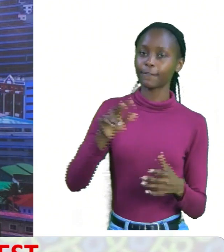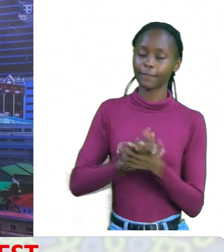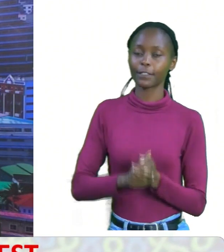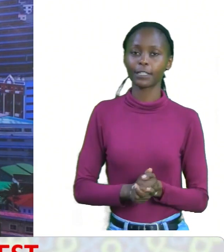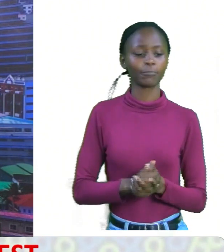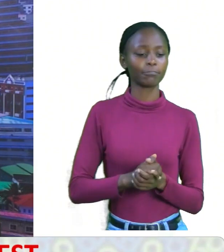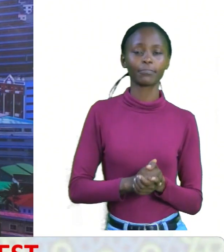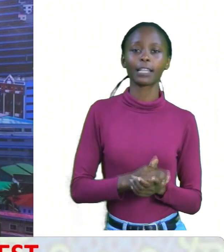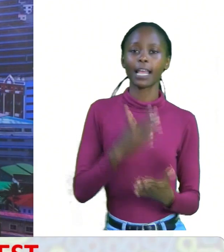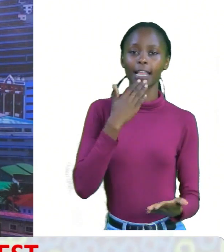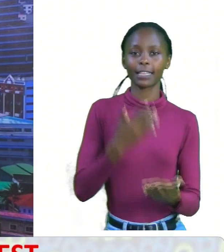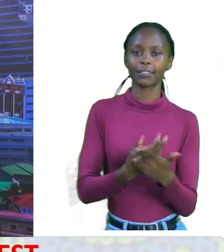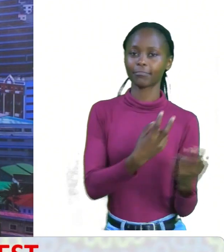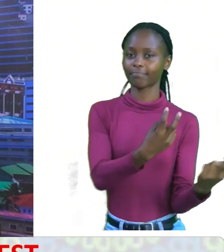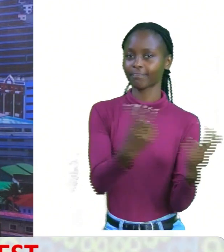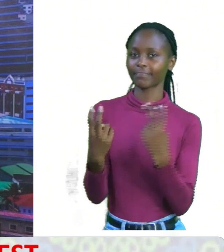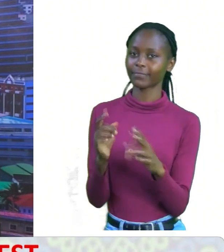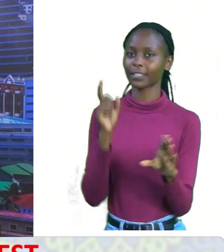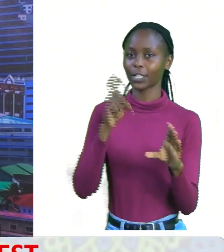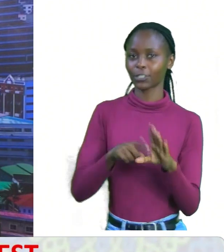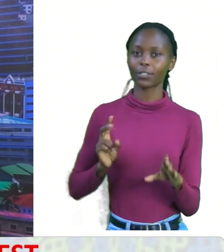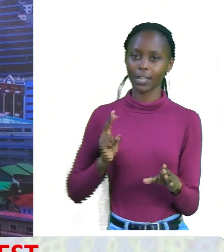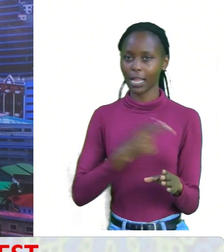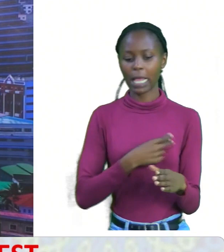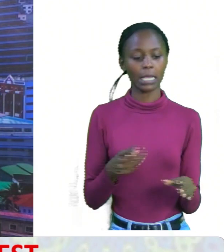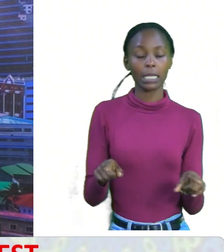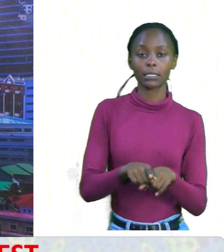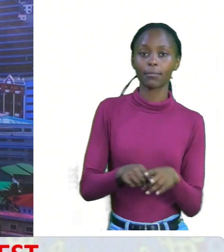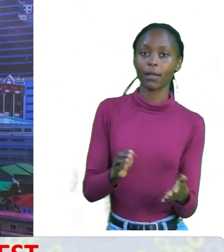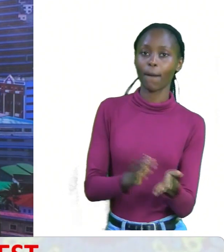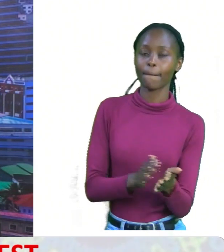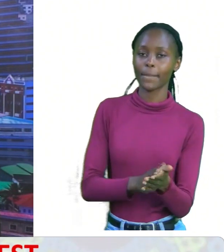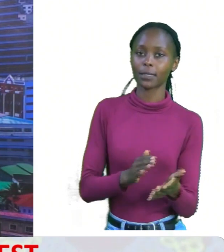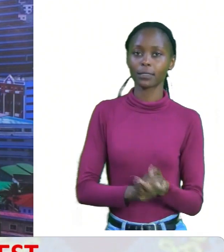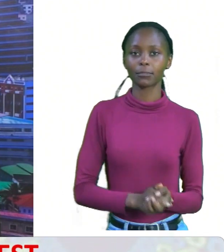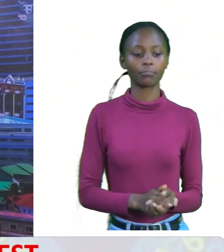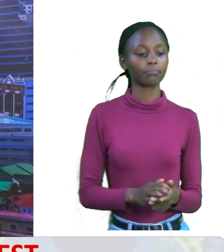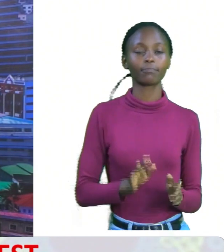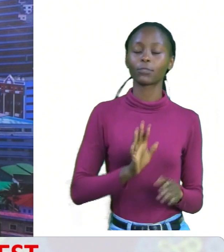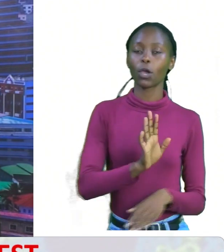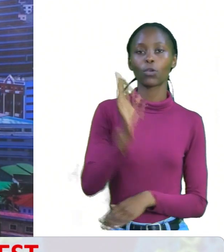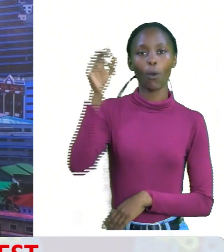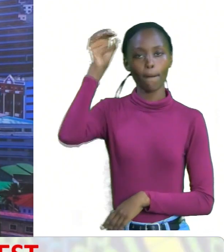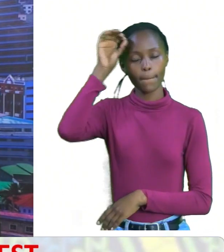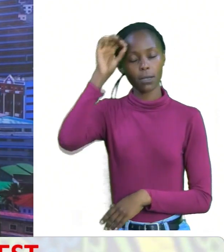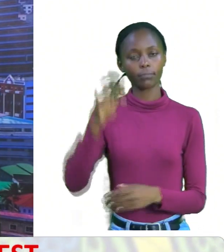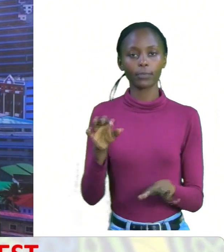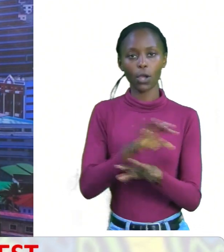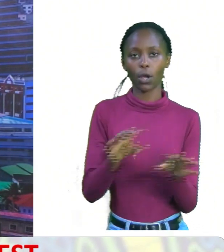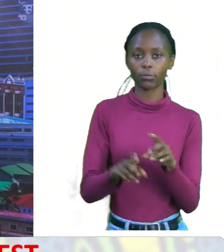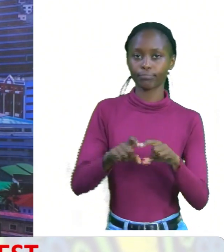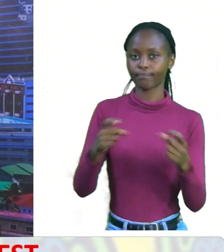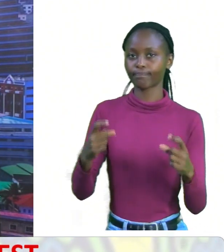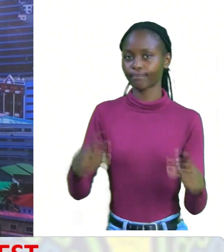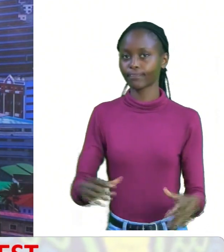done. And thank you all viewers who have joined us and have given their comments and their opinions in the comment section from all the social media platforms. Tafadhali,